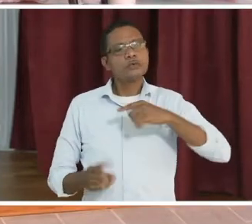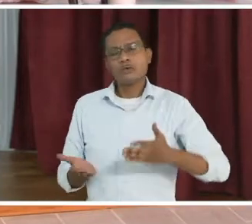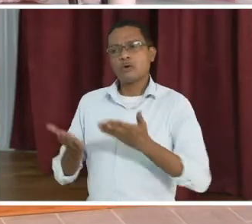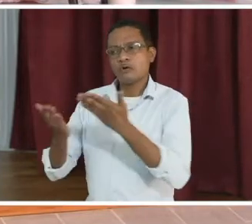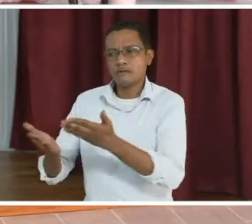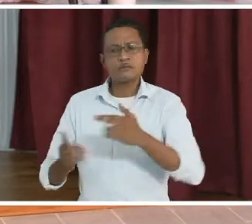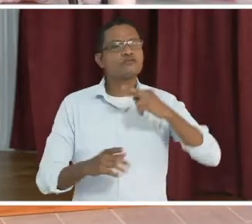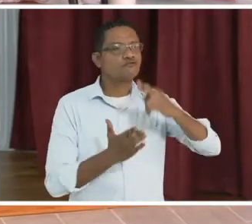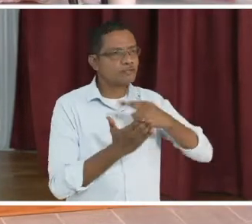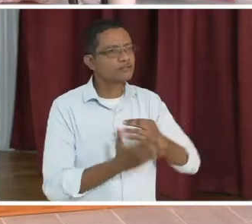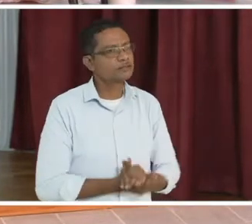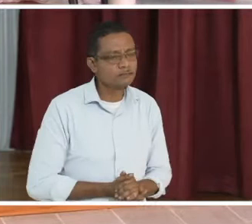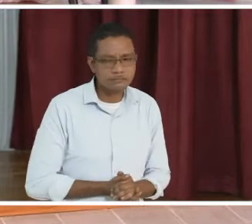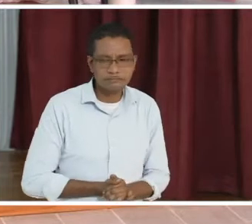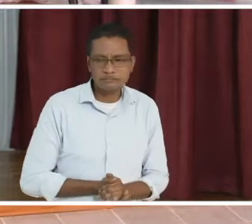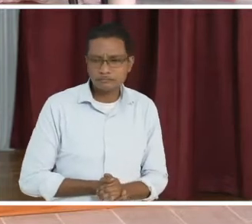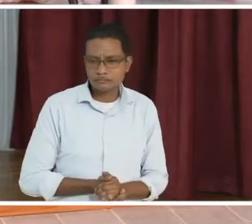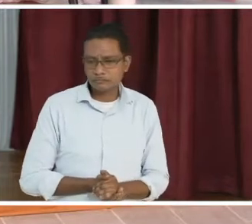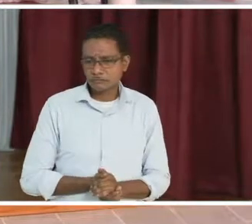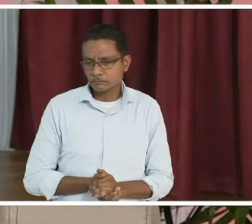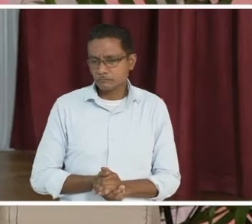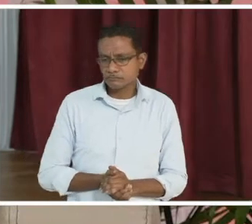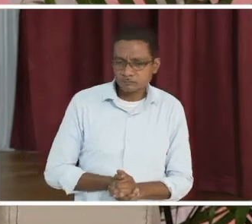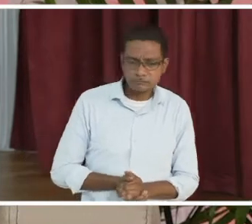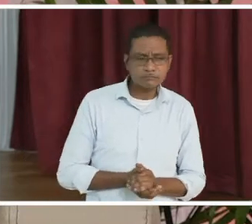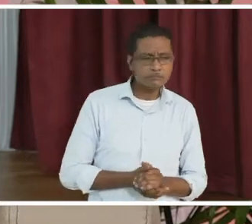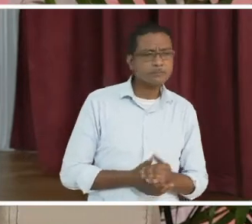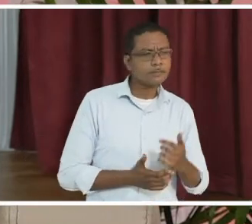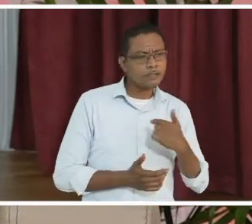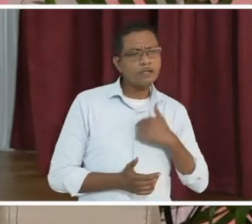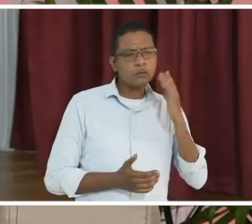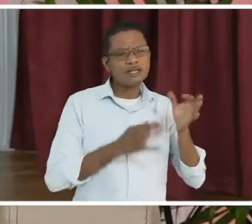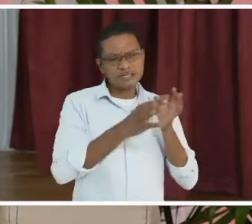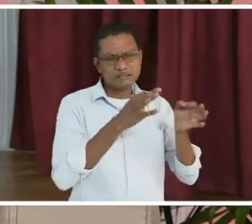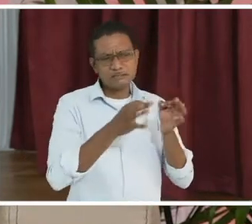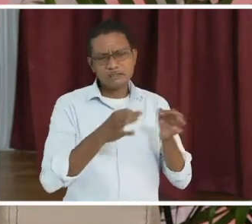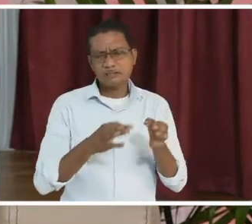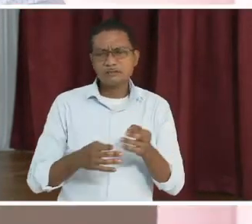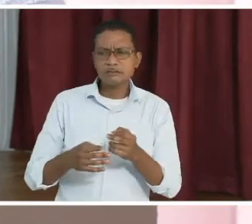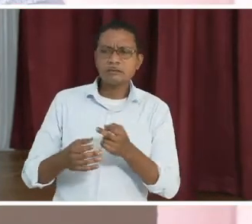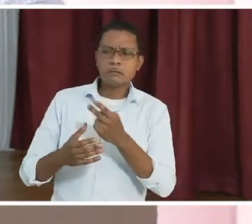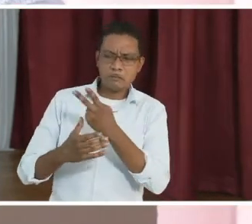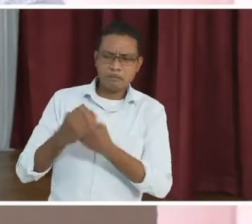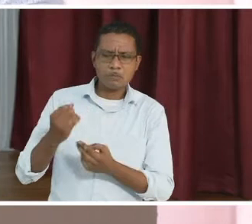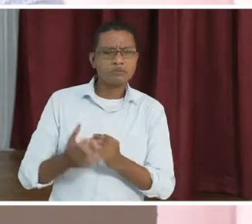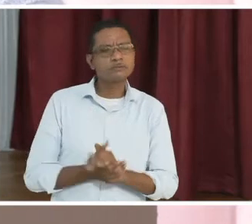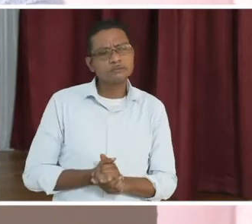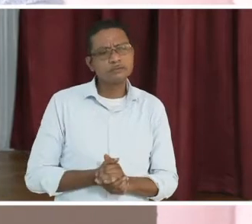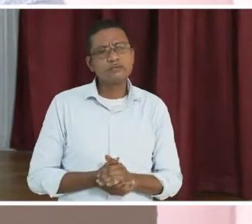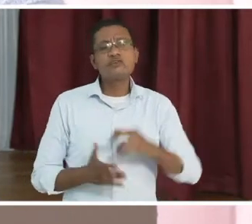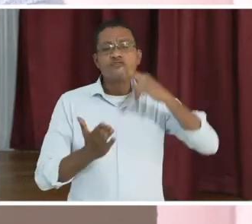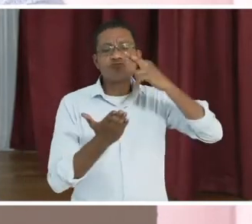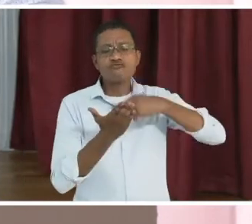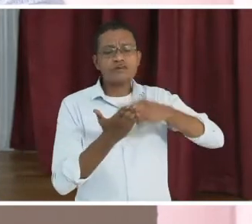you automatically, if you're declined, are given the option to rent? So I will explain the both, or the difference between the two. So rental